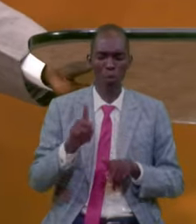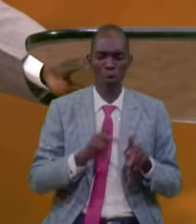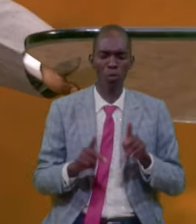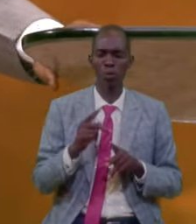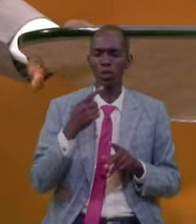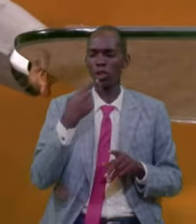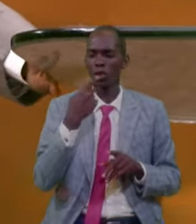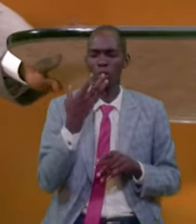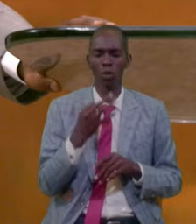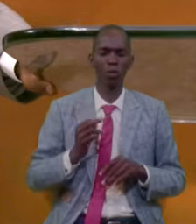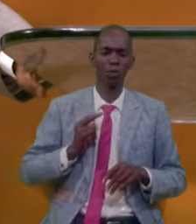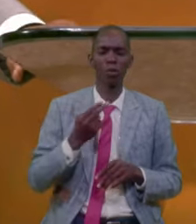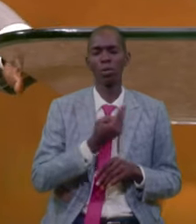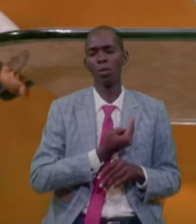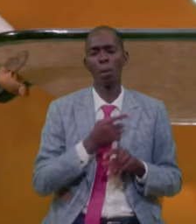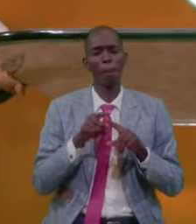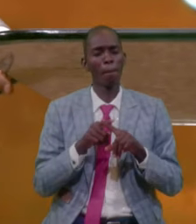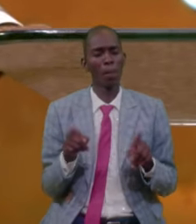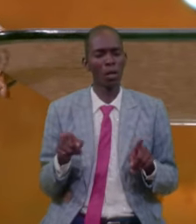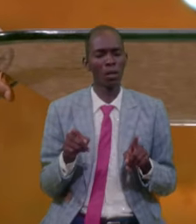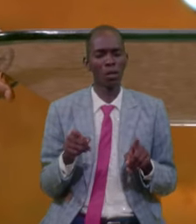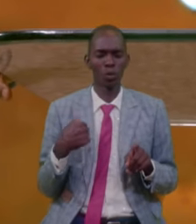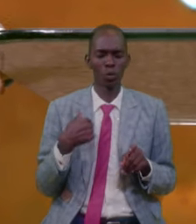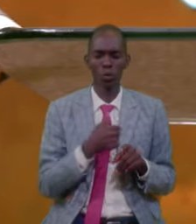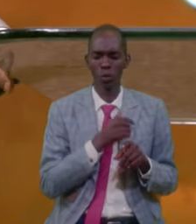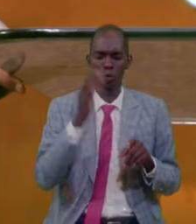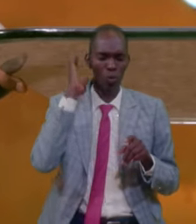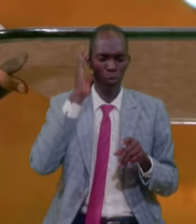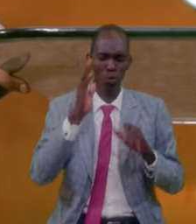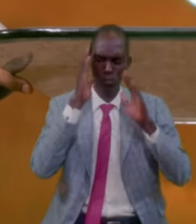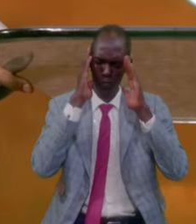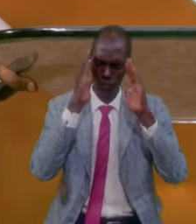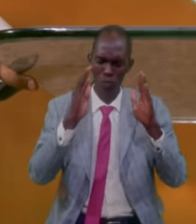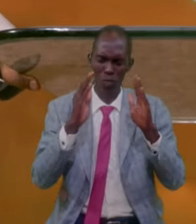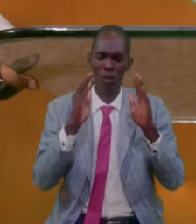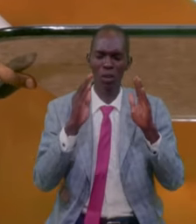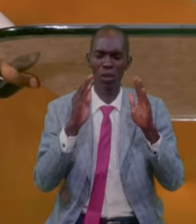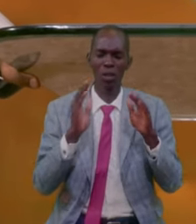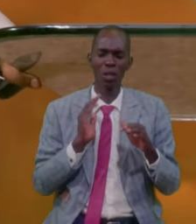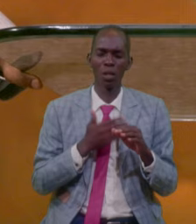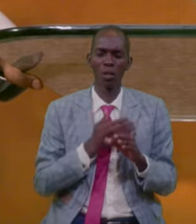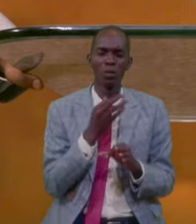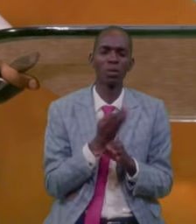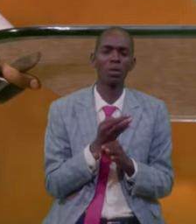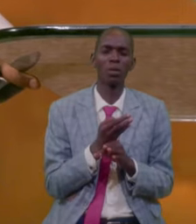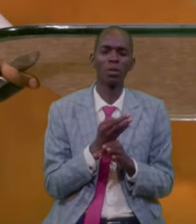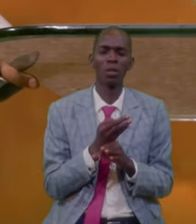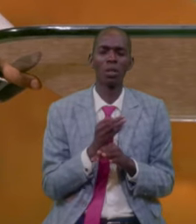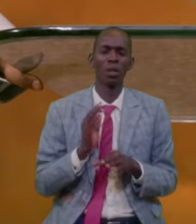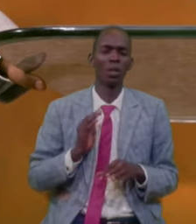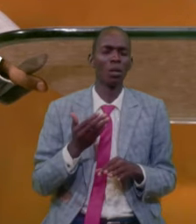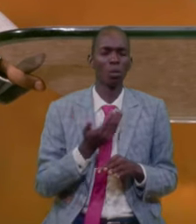of us, but to center a focus, a faith, a